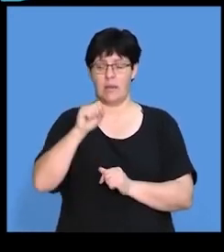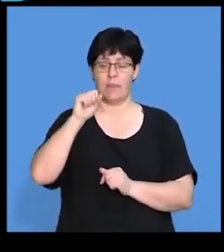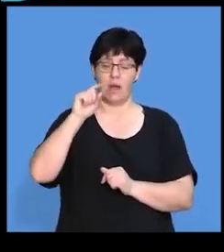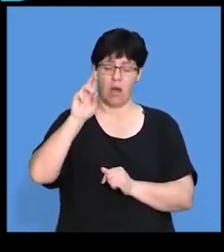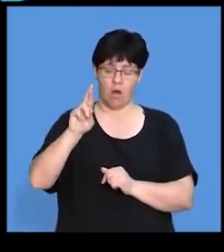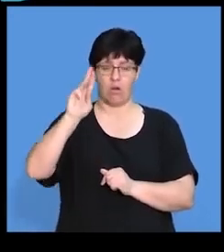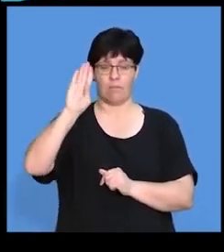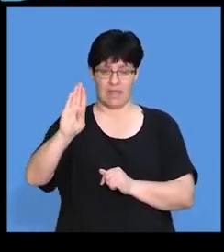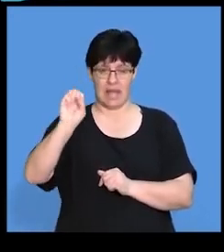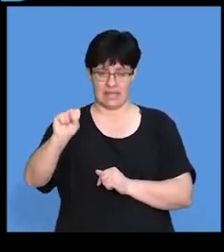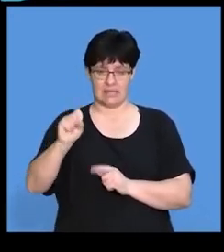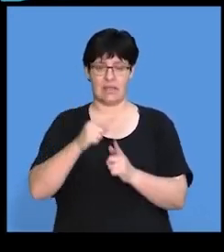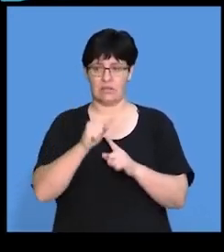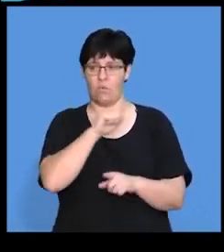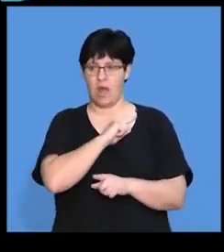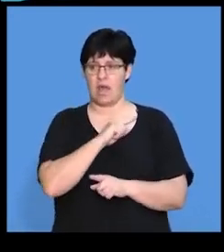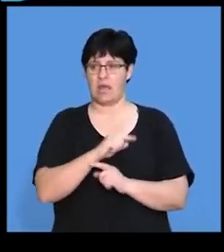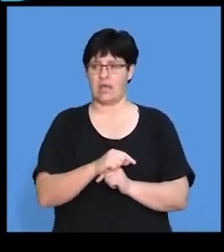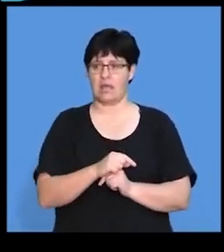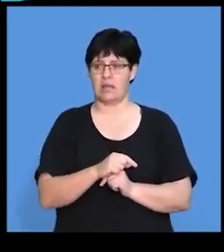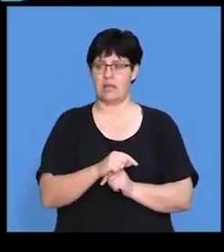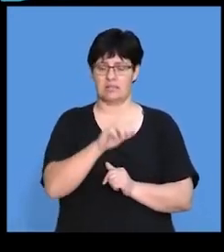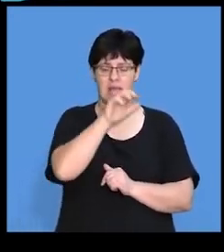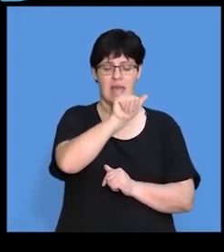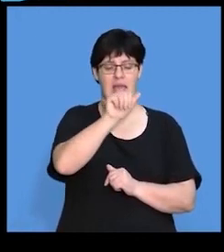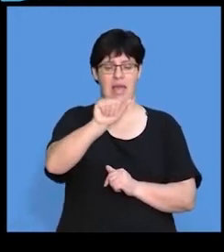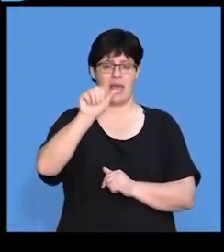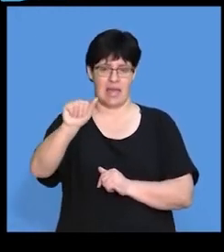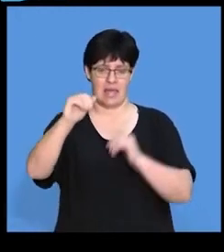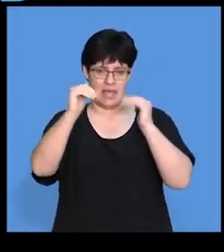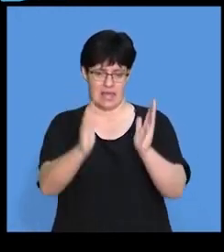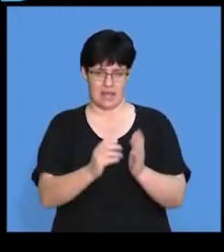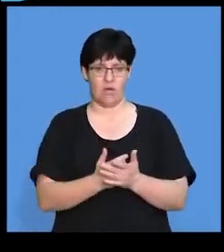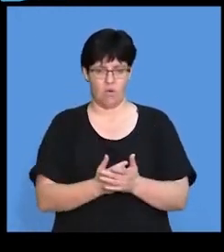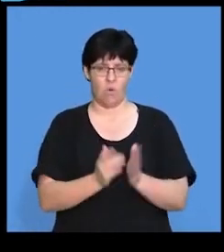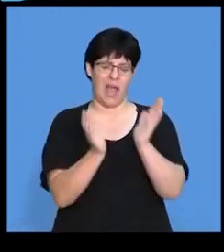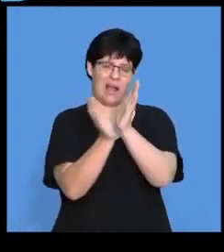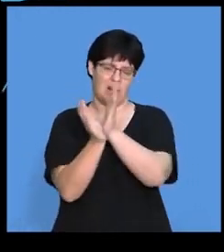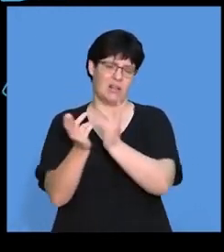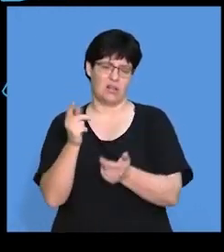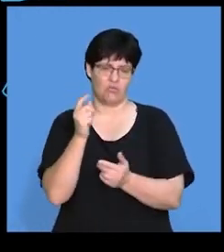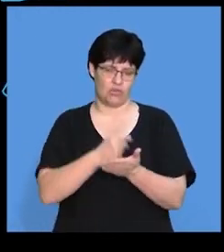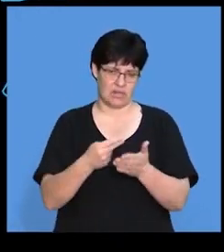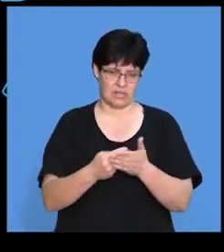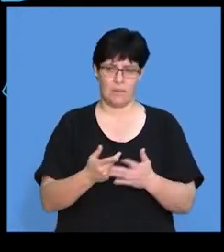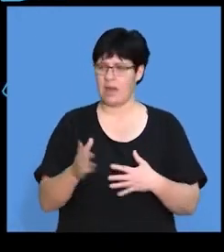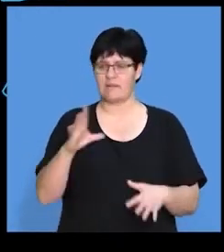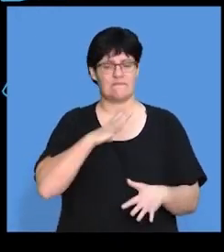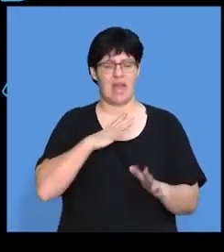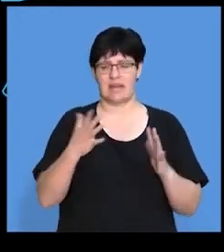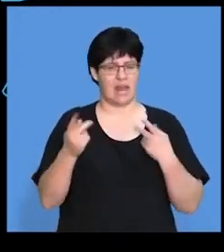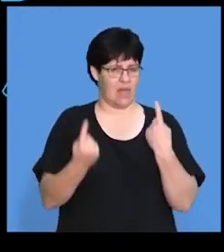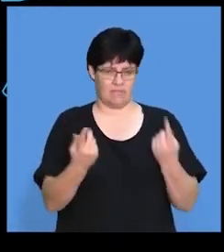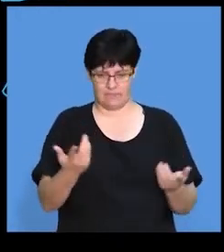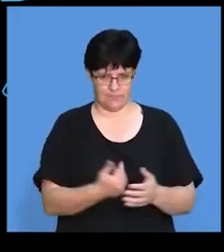the reason is that they're equiangular. So you can say AAA, some people like to write the angles out like that, and either is